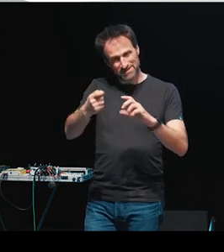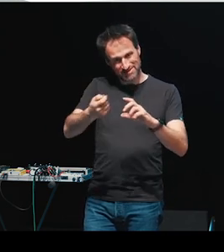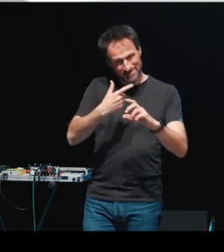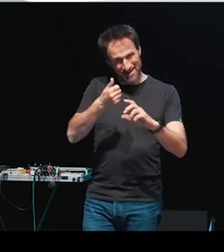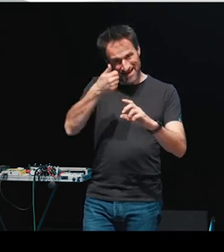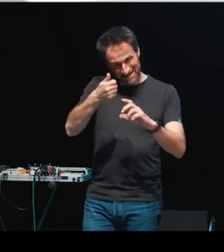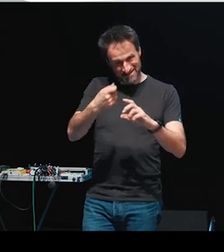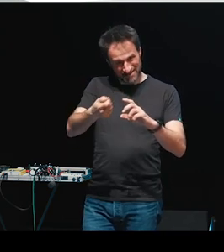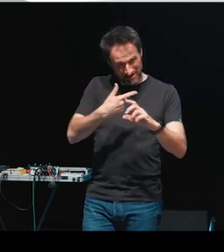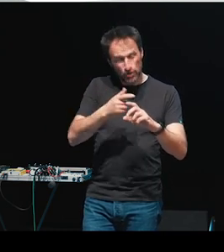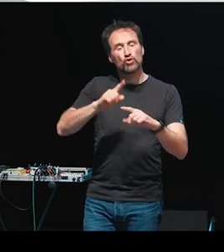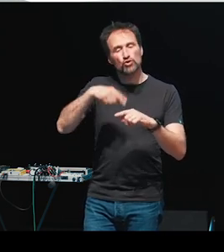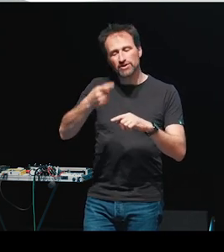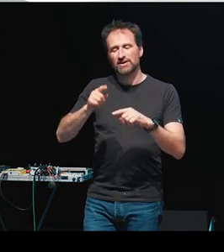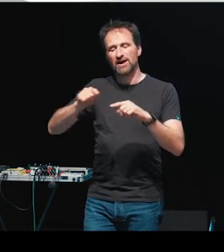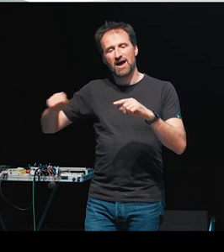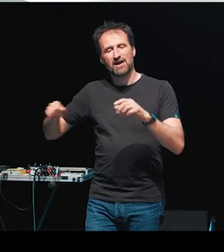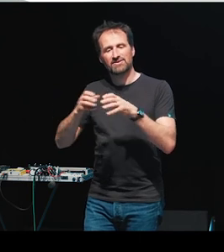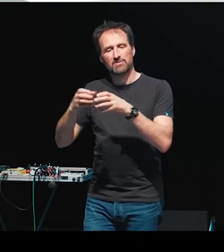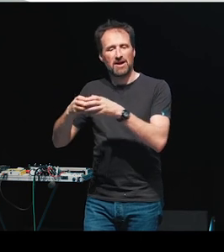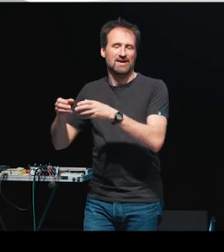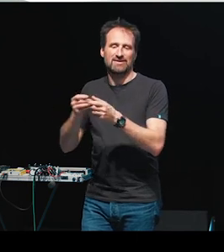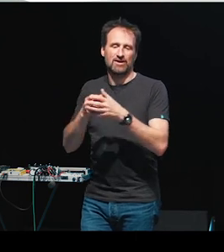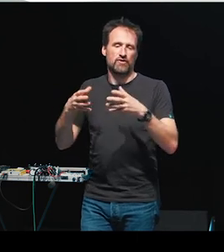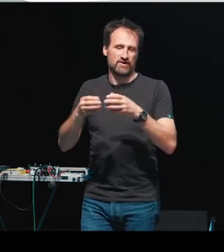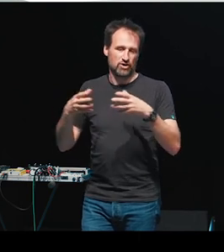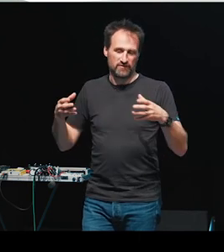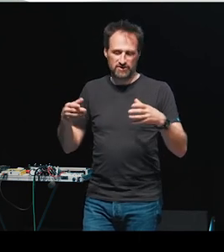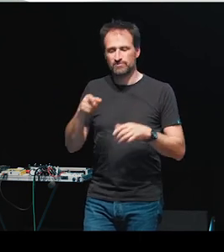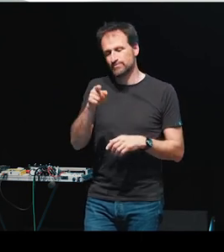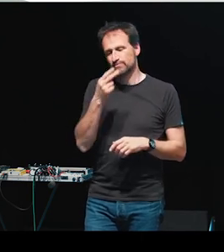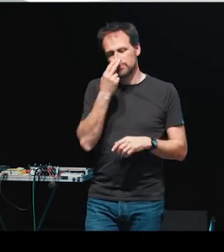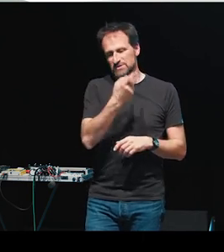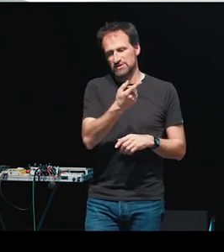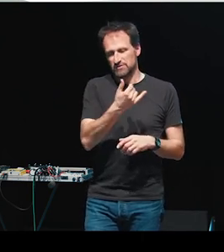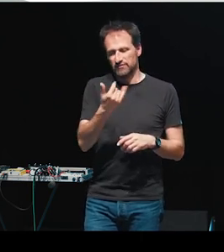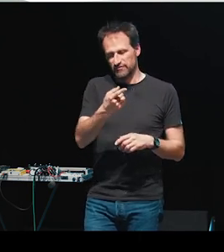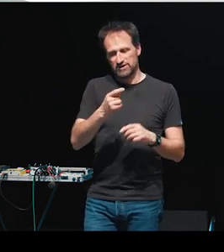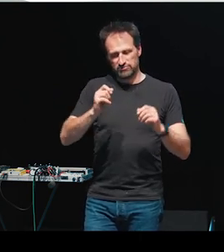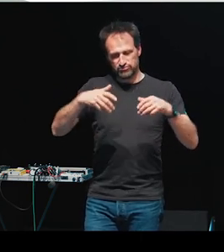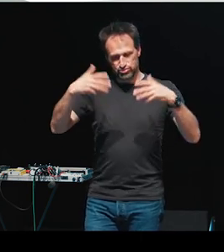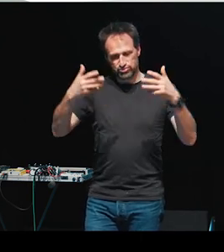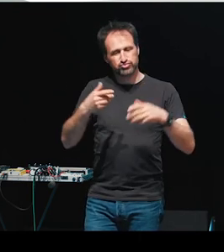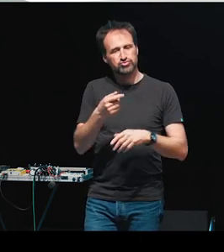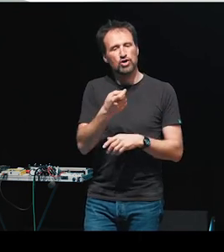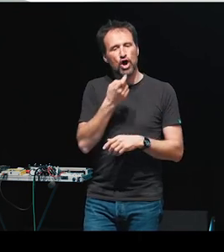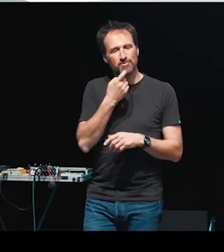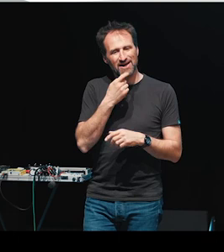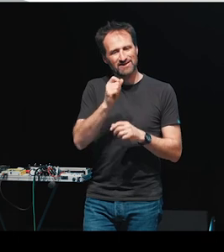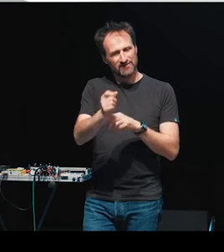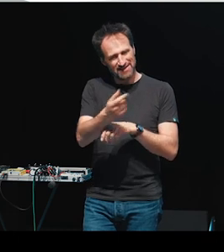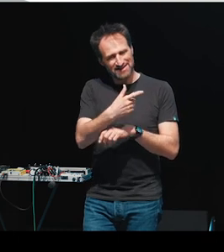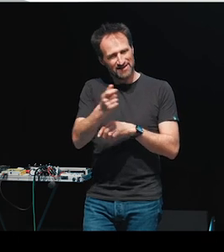So this is what it looks like when you make the request on the command line with curl. And you can see how each of the JSON objects are sent over the same